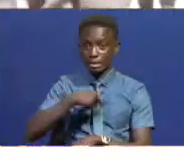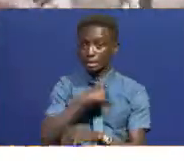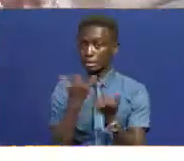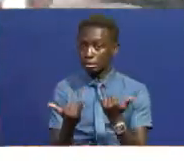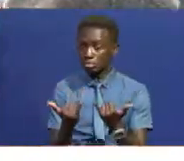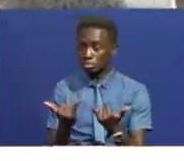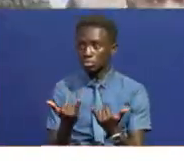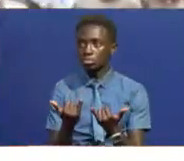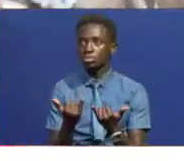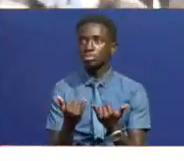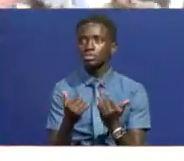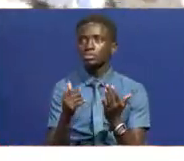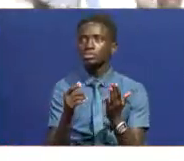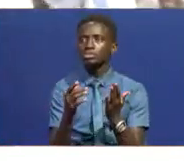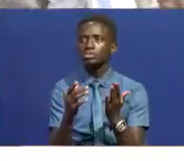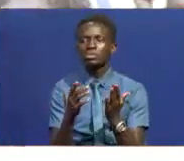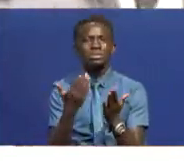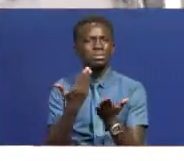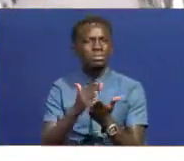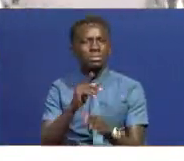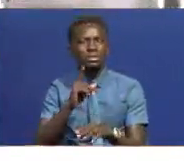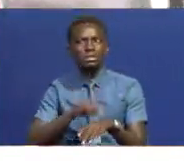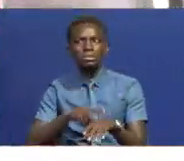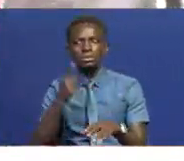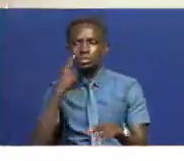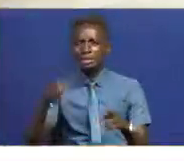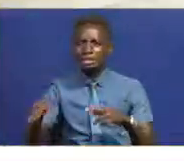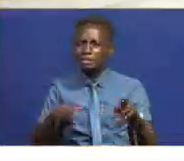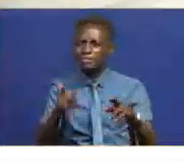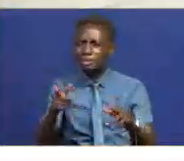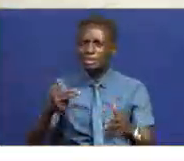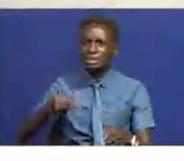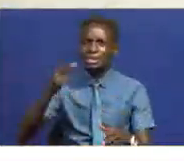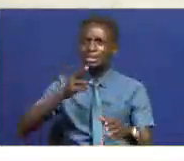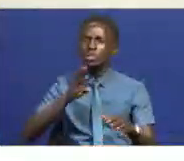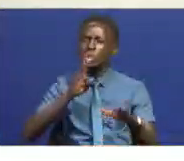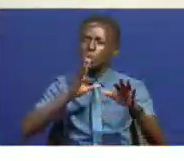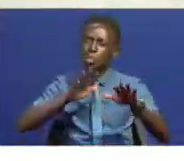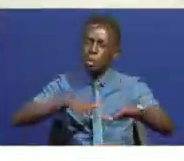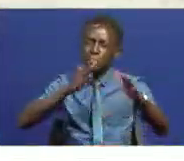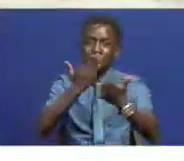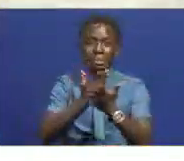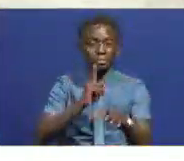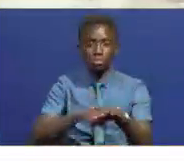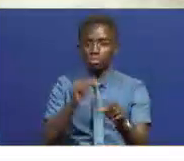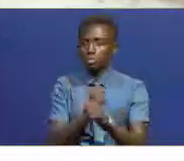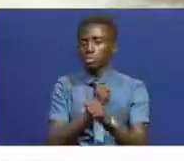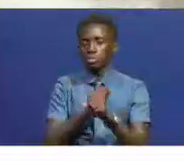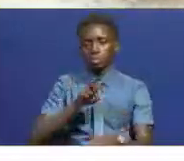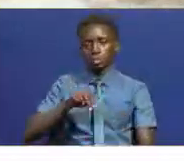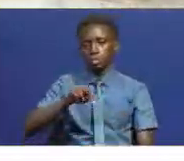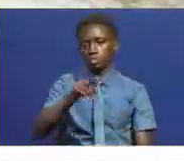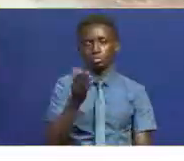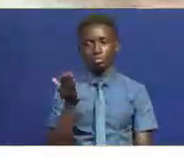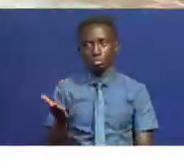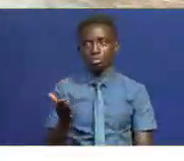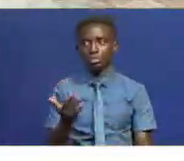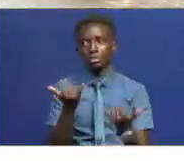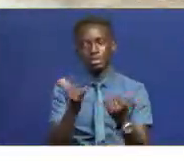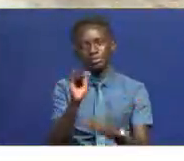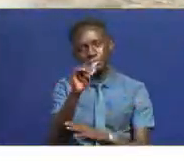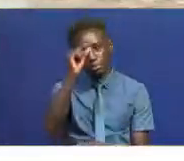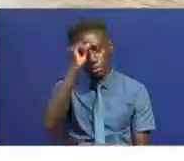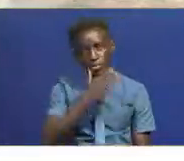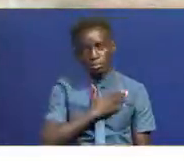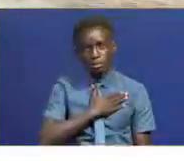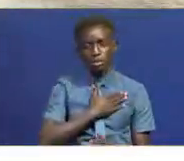ni mambo ya river. At other times in our flow, so we cannot cross it. So we are requesting at least the government